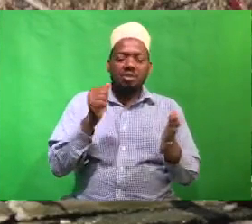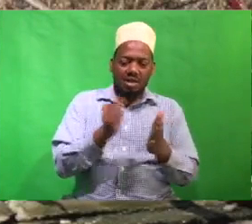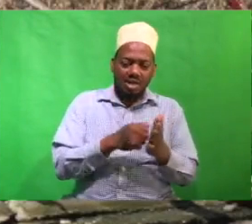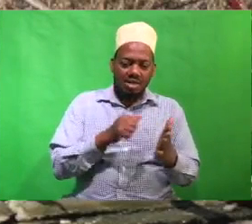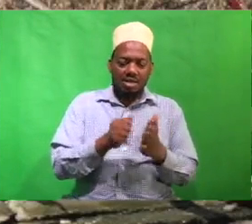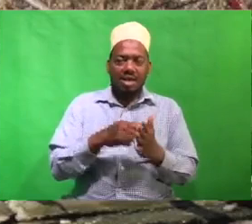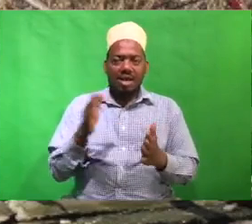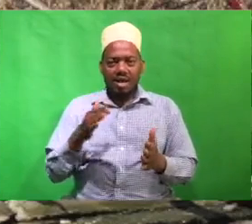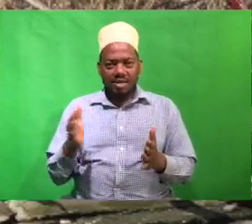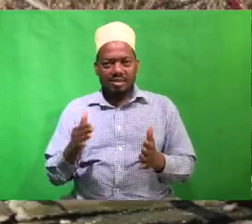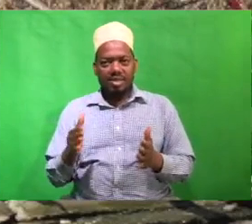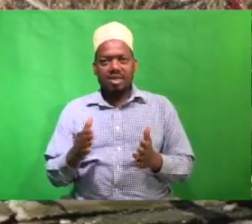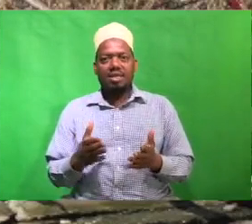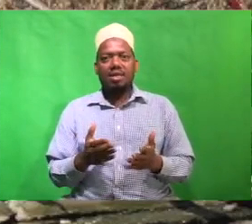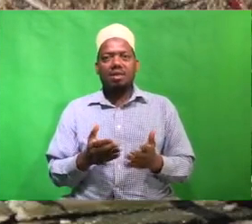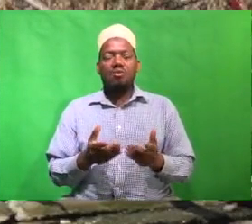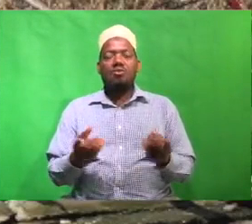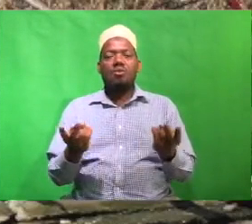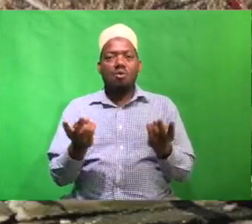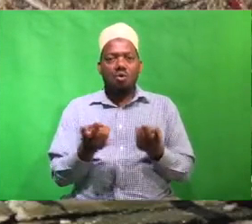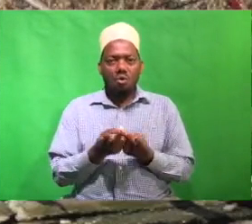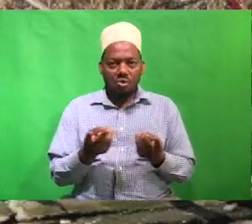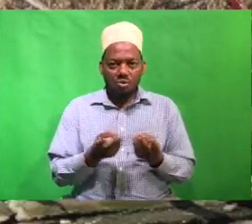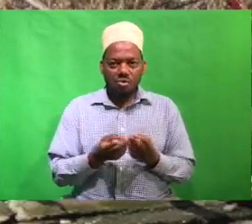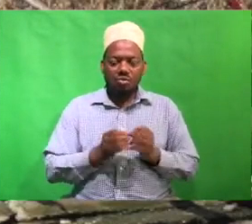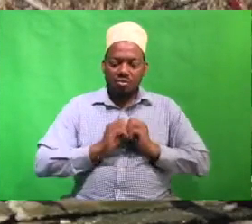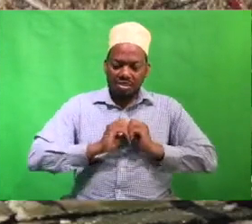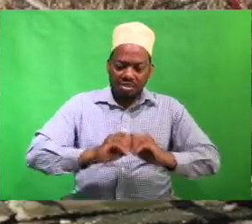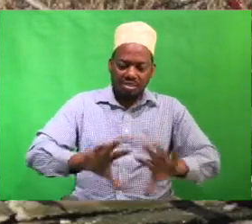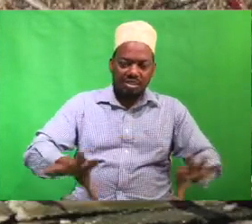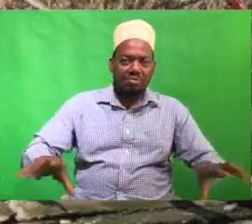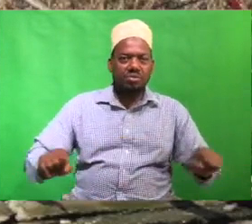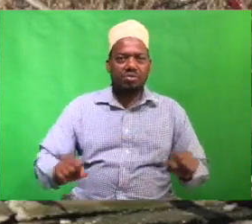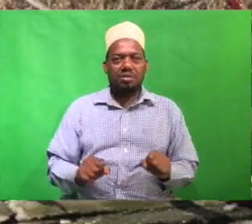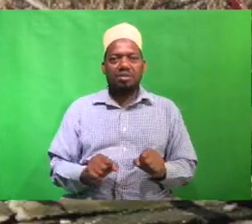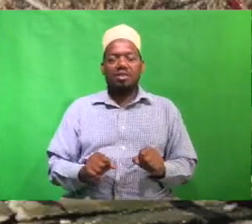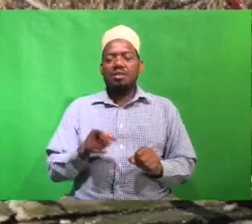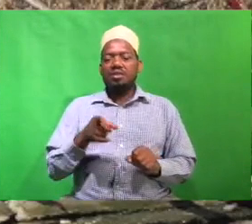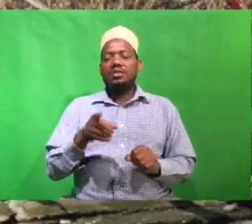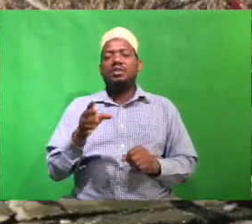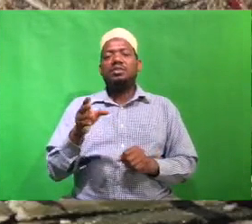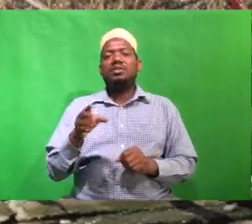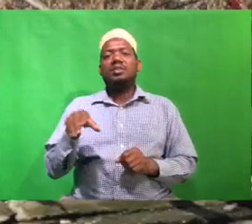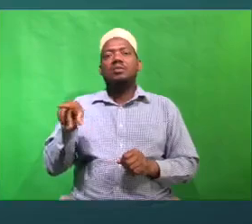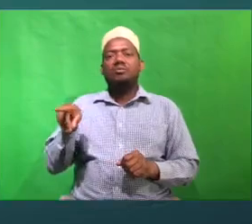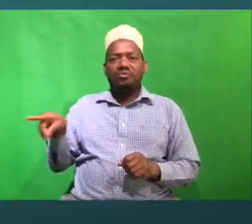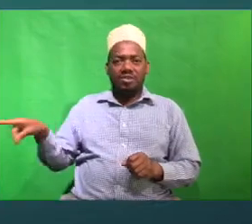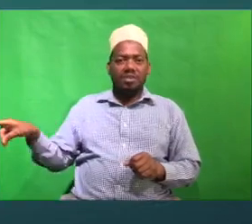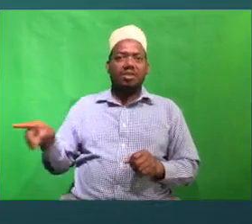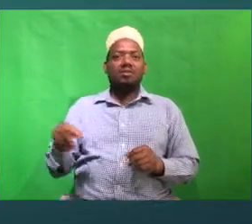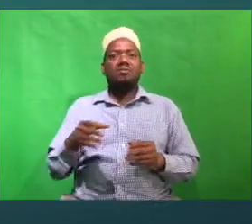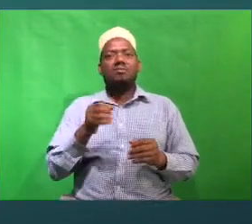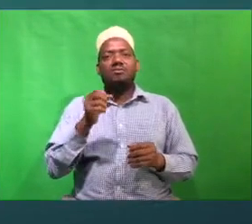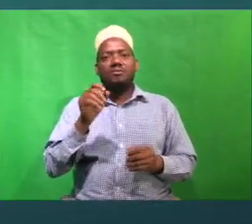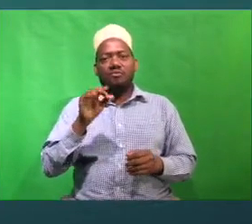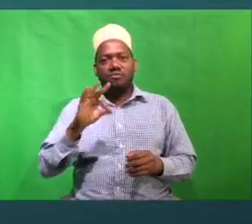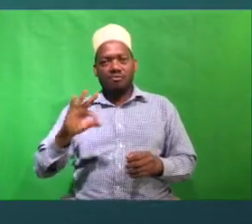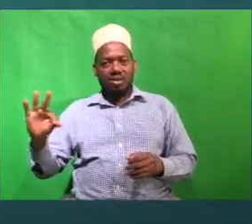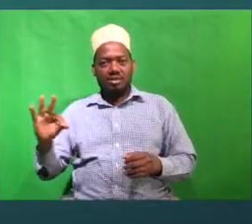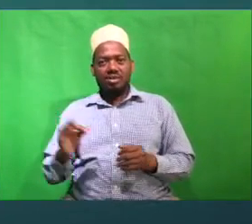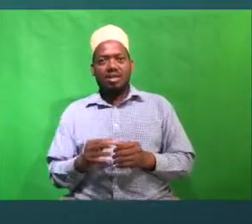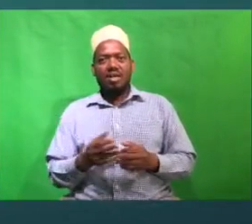natural hazards can influence the people also to distribute. That is all there is a physical factors. And